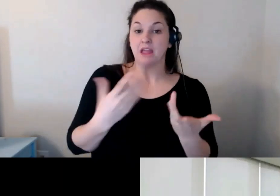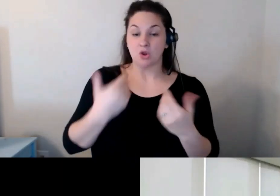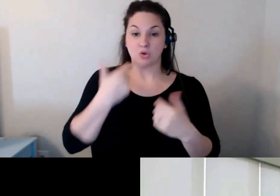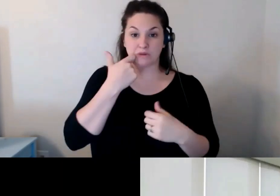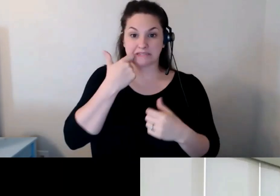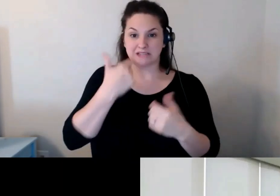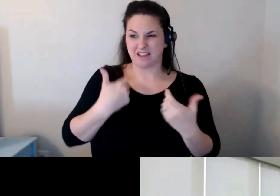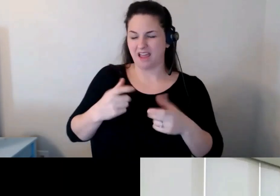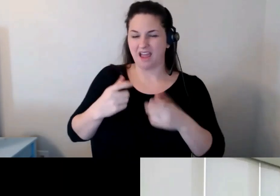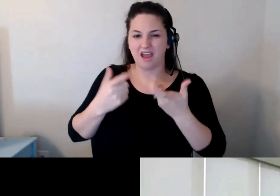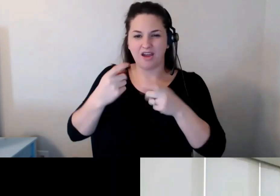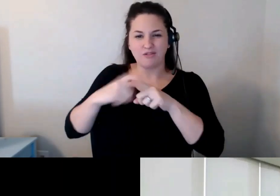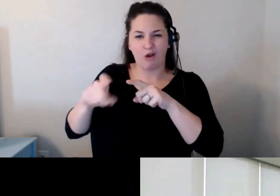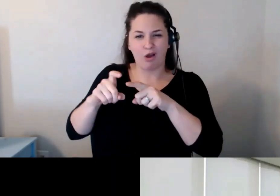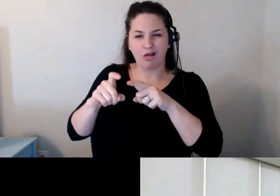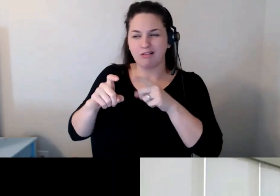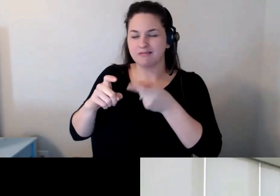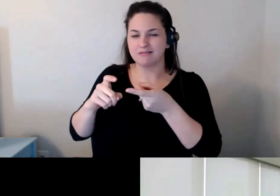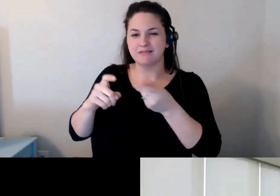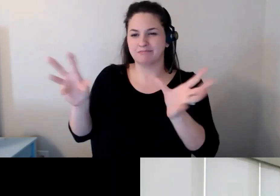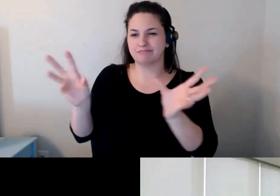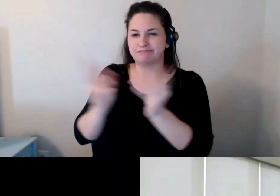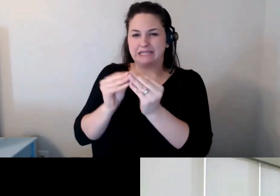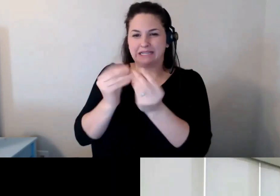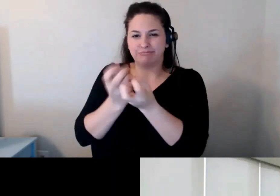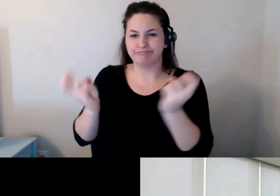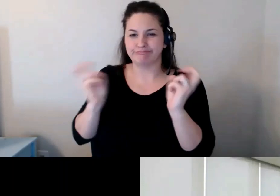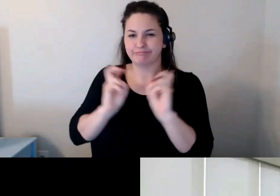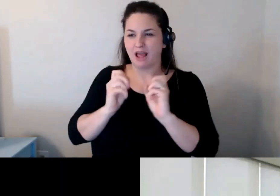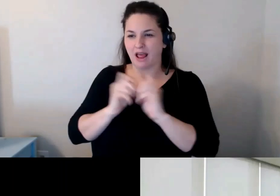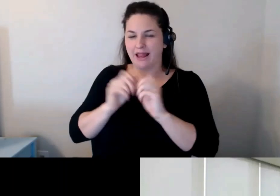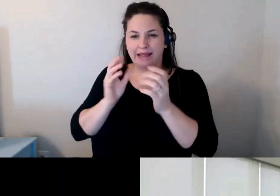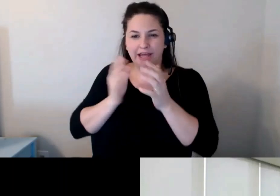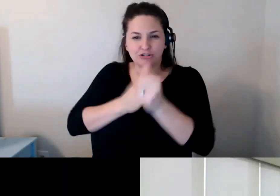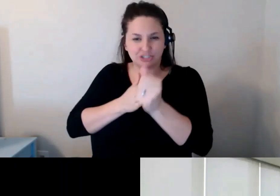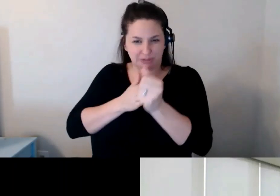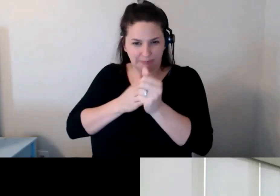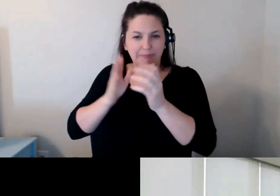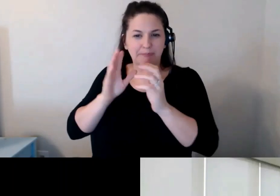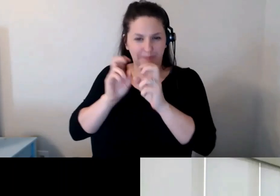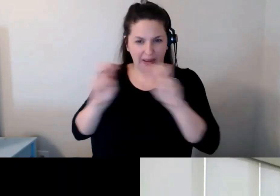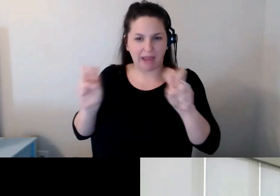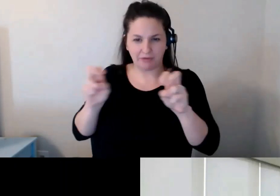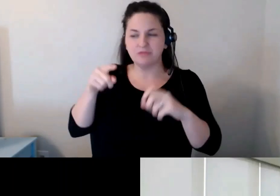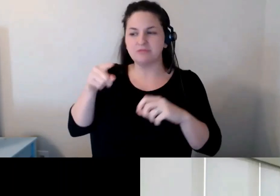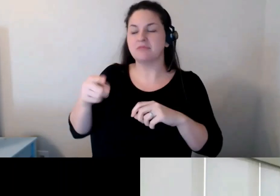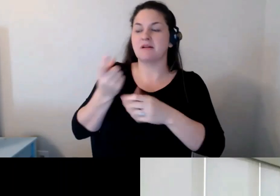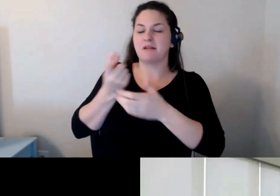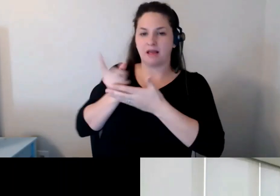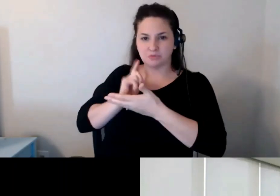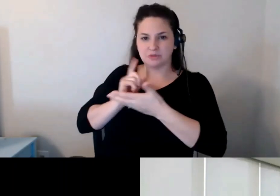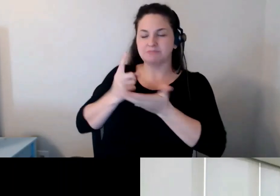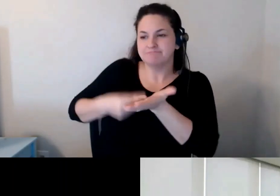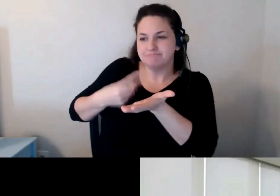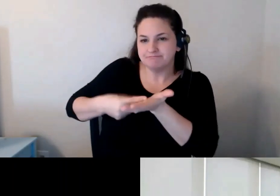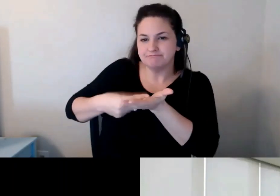our leadership last week who have seen this opportunity and